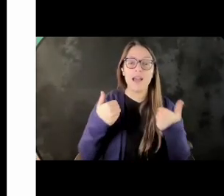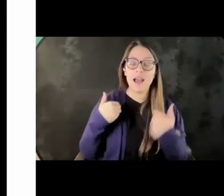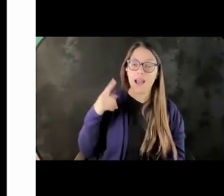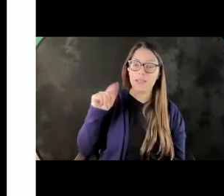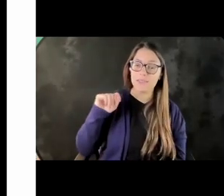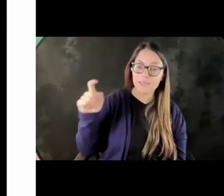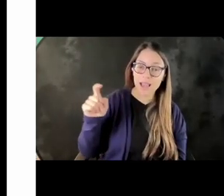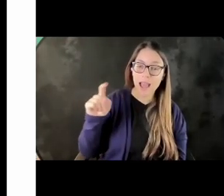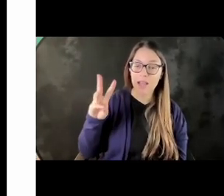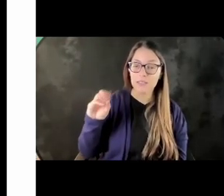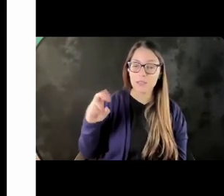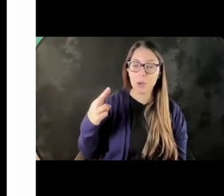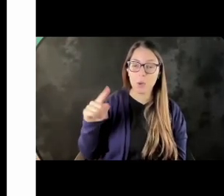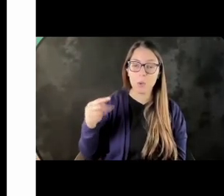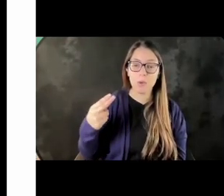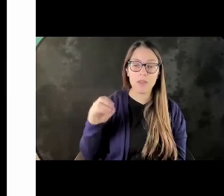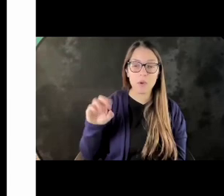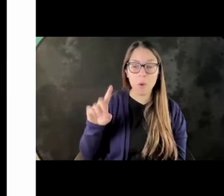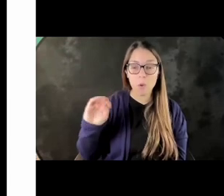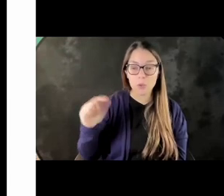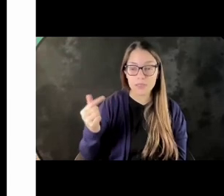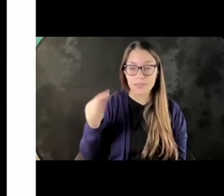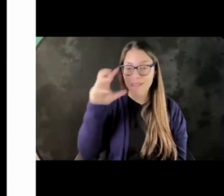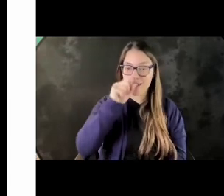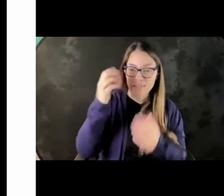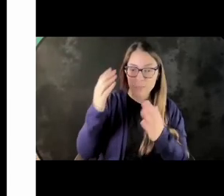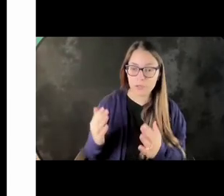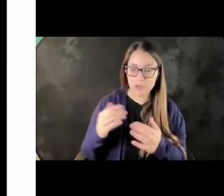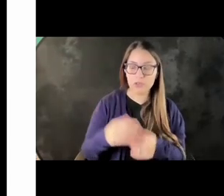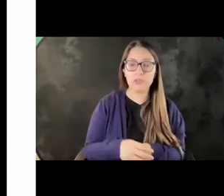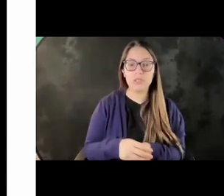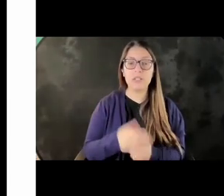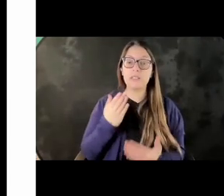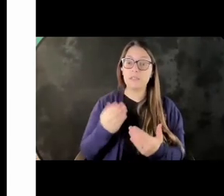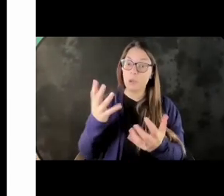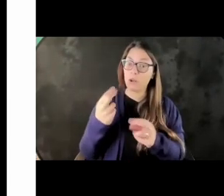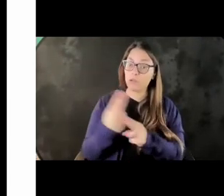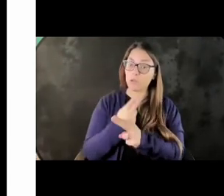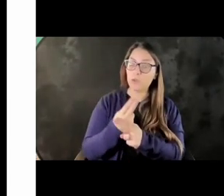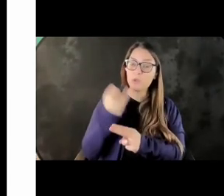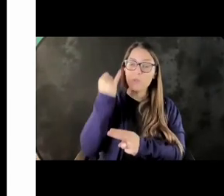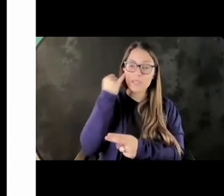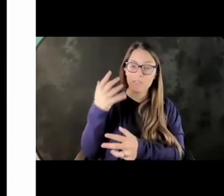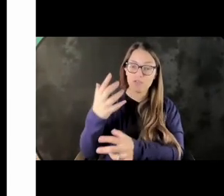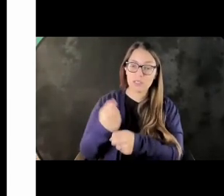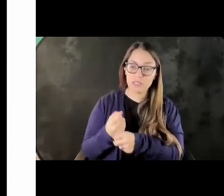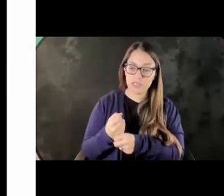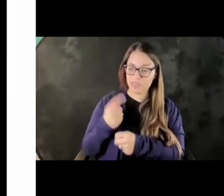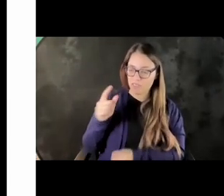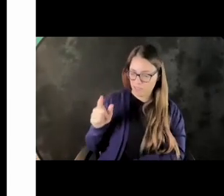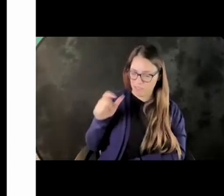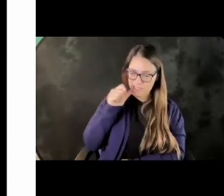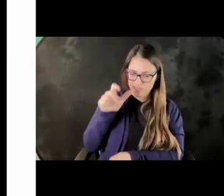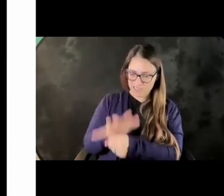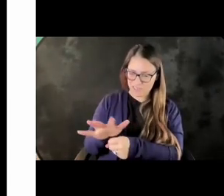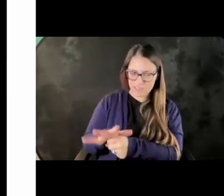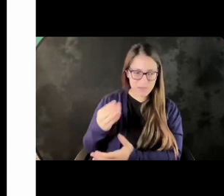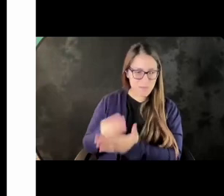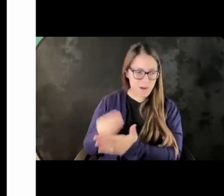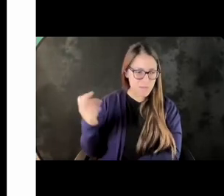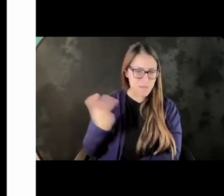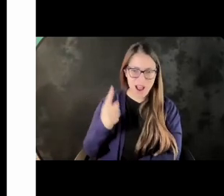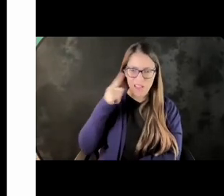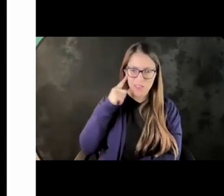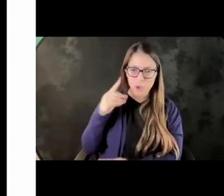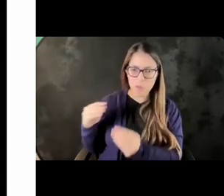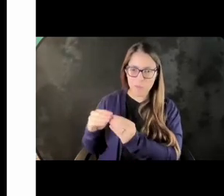withholding estimator. You may want to use that if you receive a smaller refund than you anticipated, or if